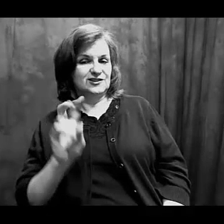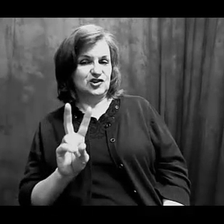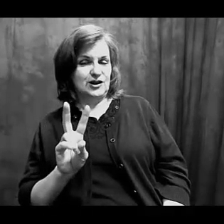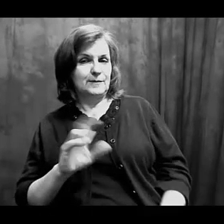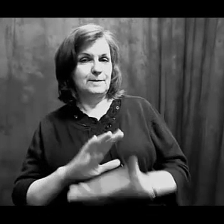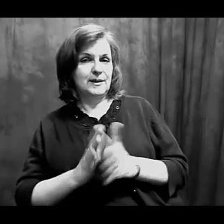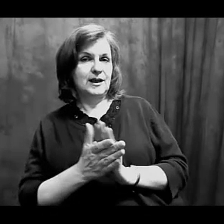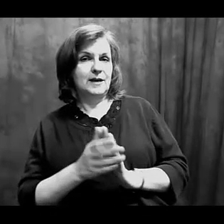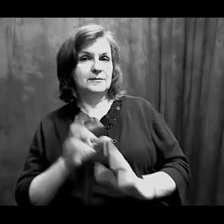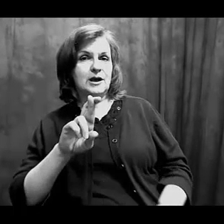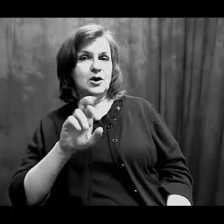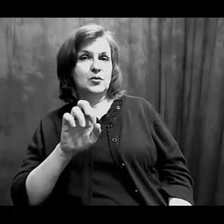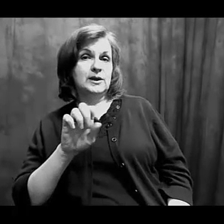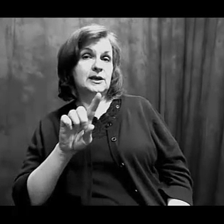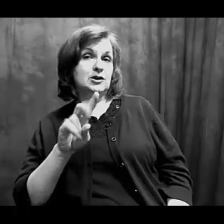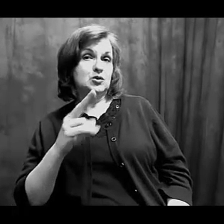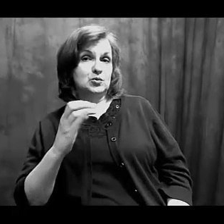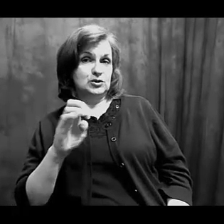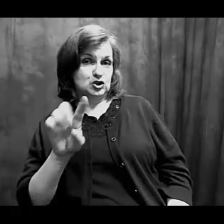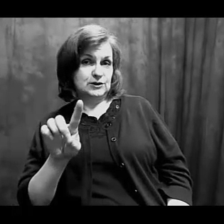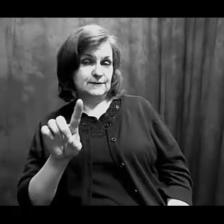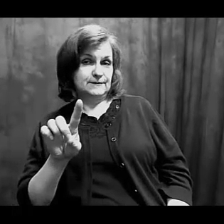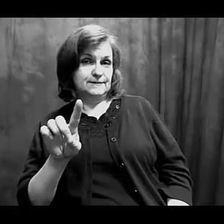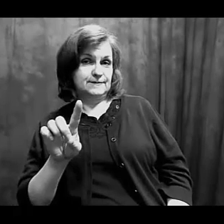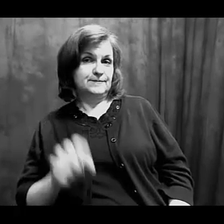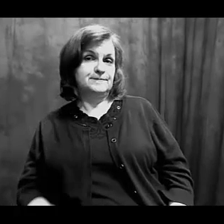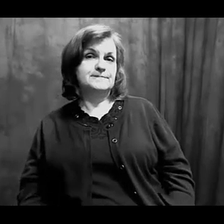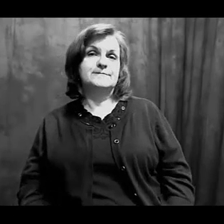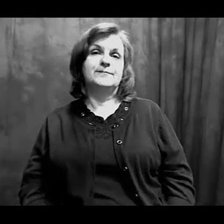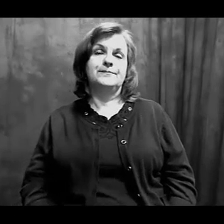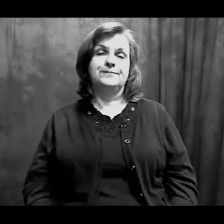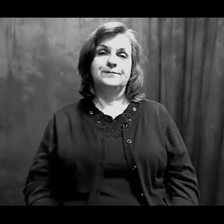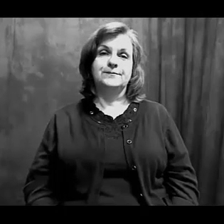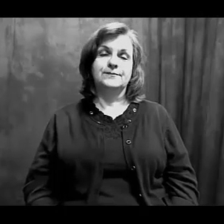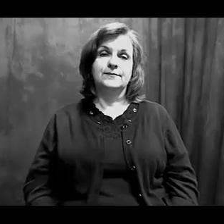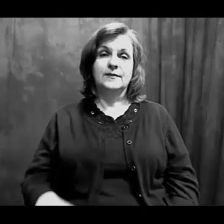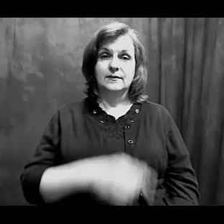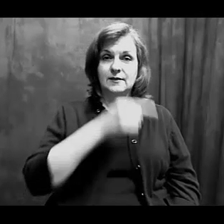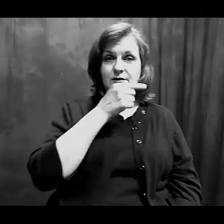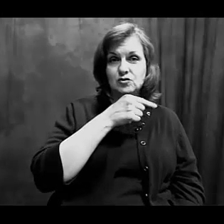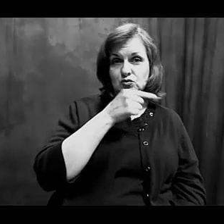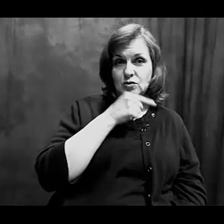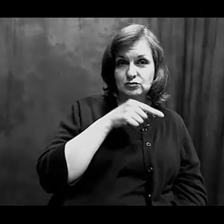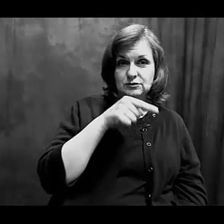water, oxygen is actually reduced.